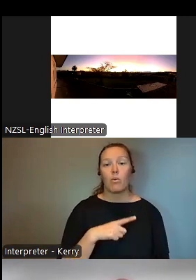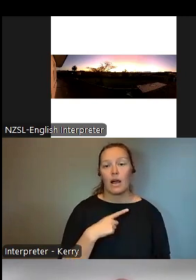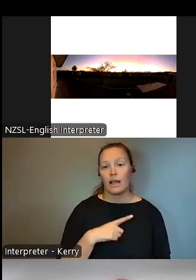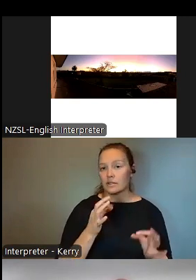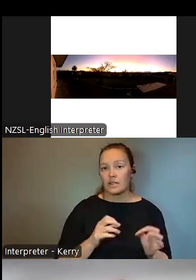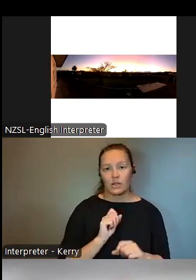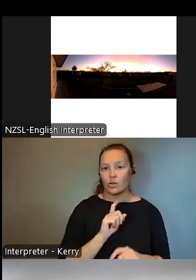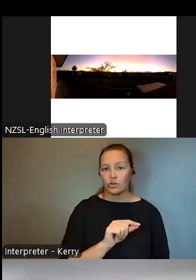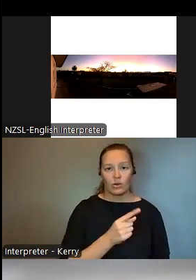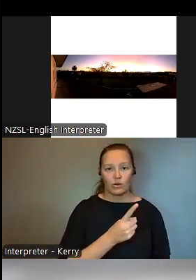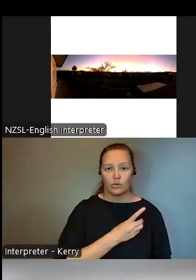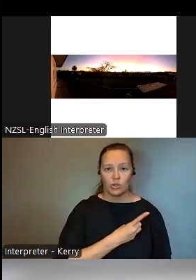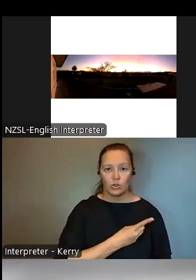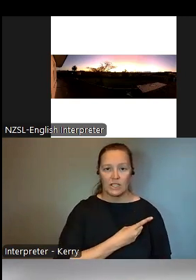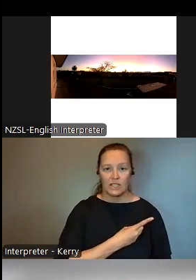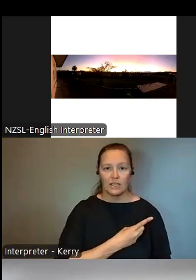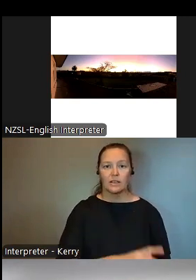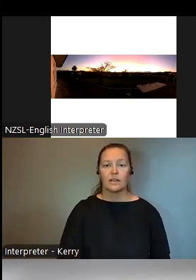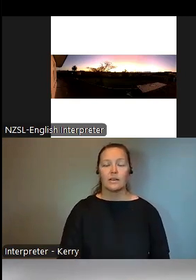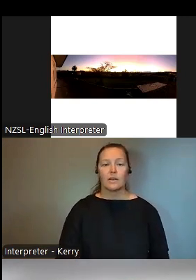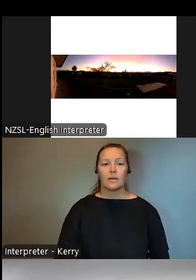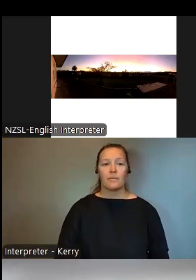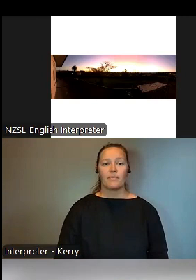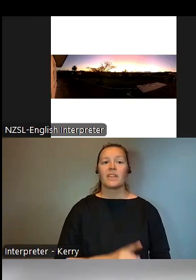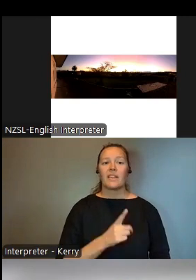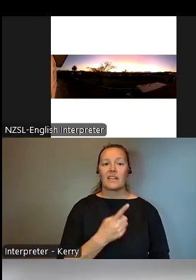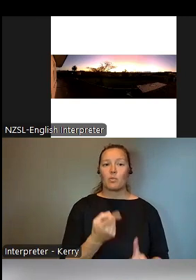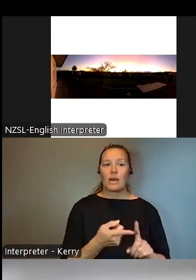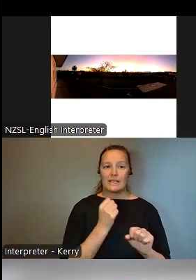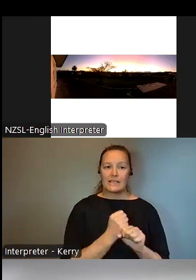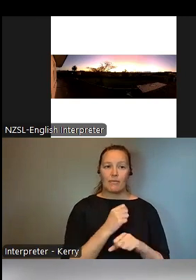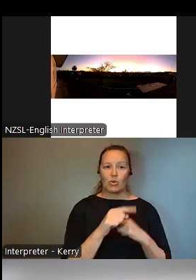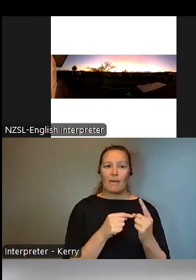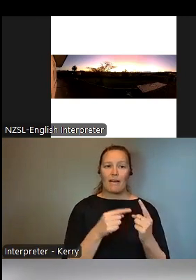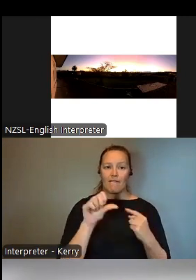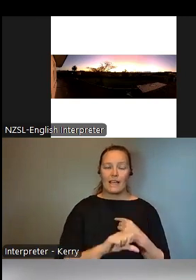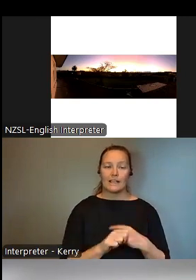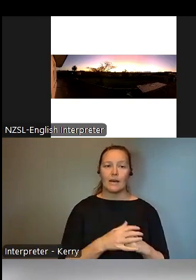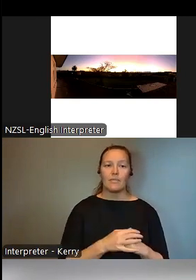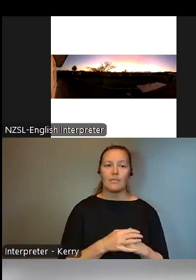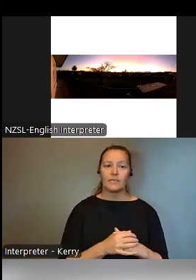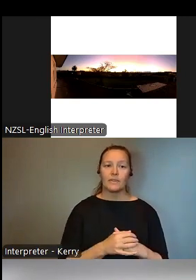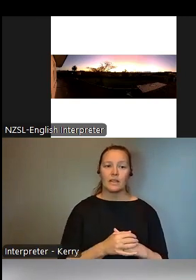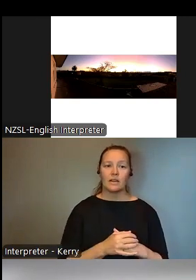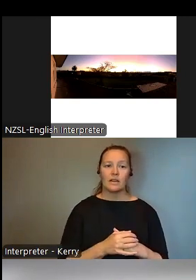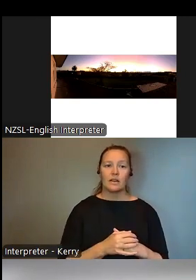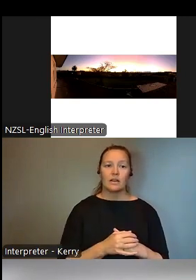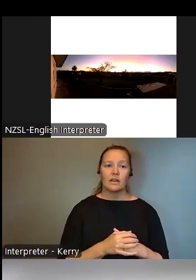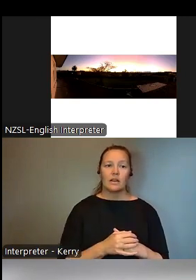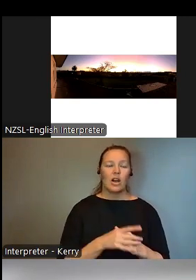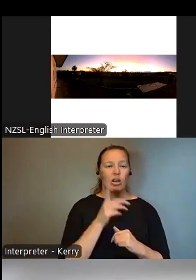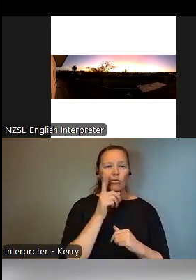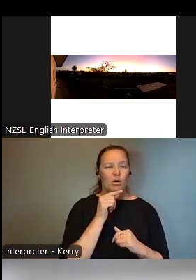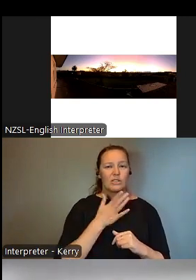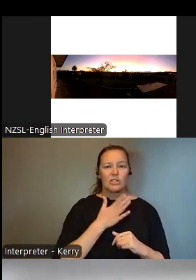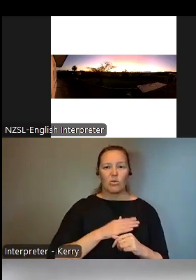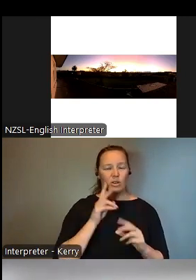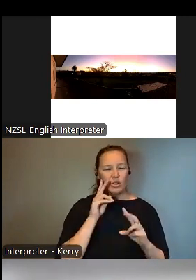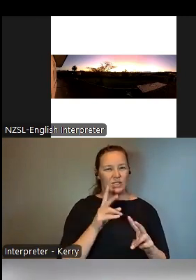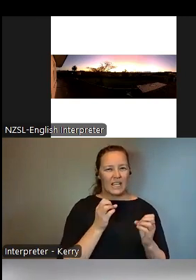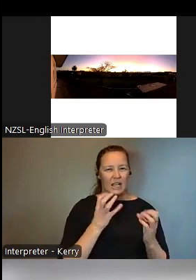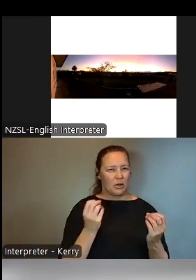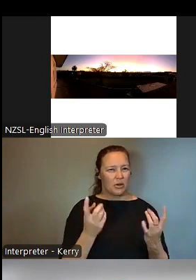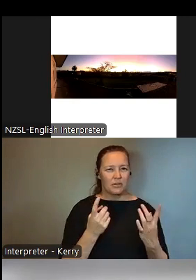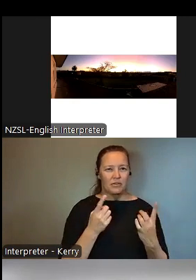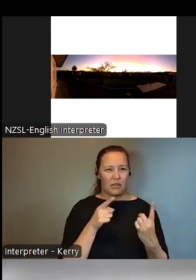that. That's an example of failure, and that's the sort of thing that we probably don't want to see a lot of. We could list a whole